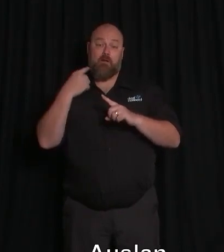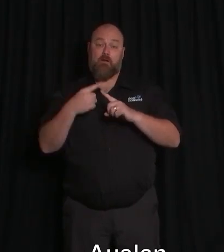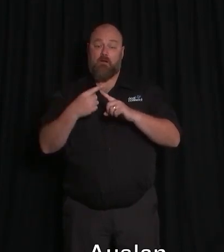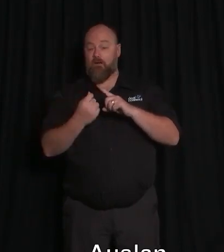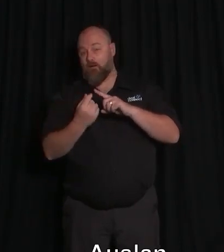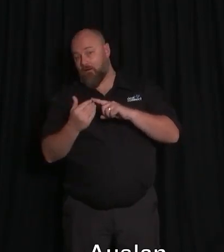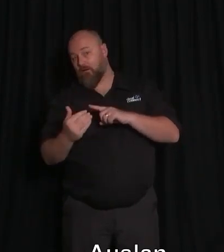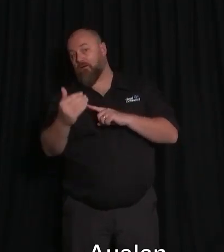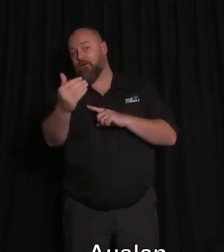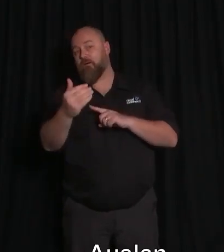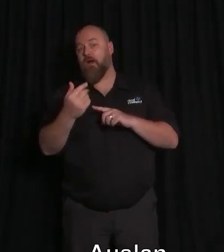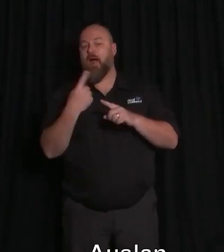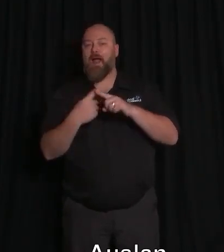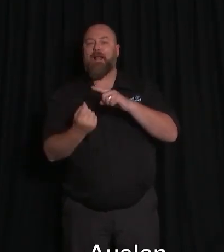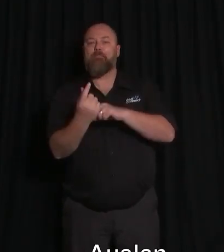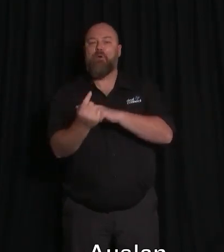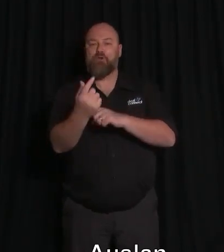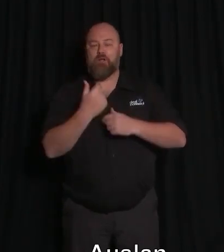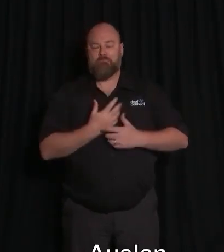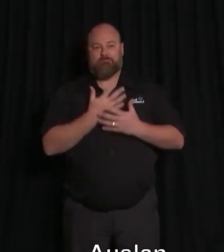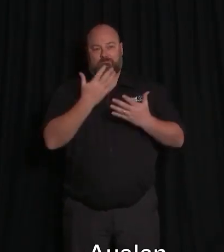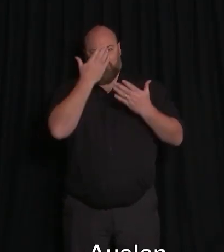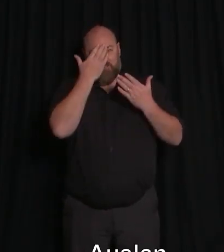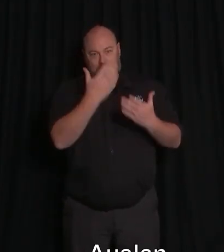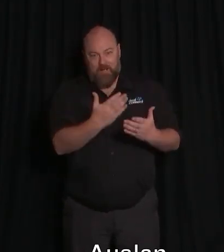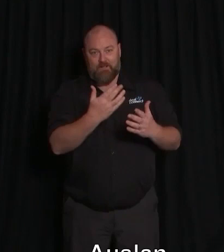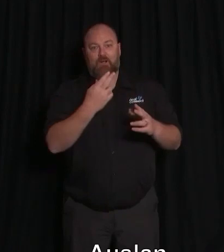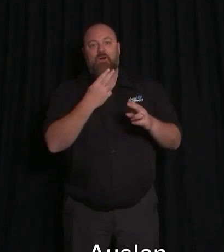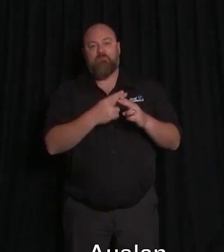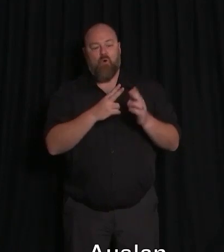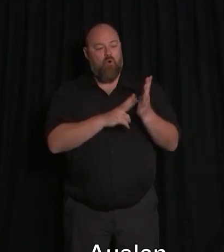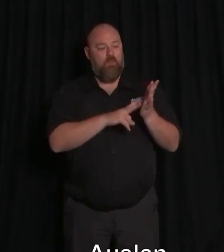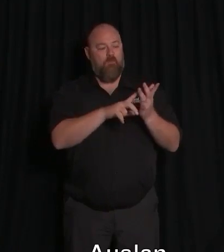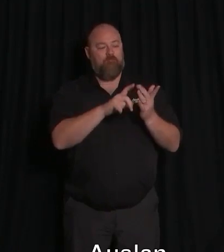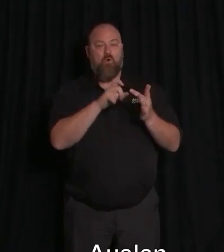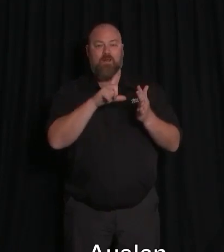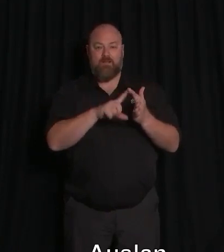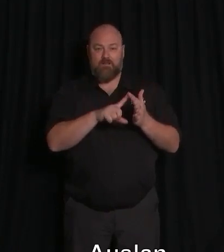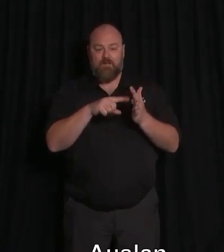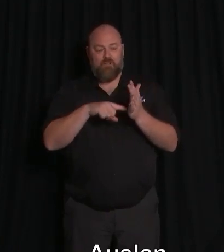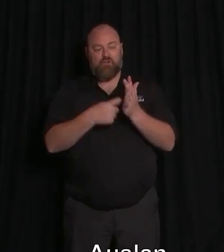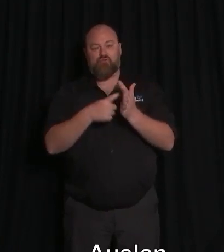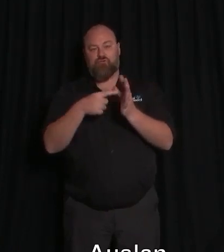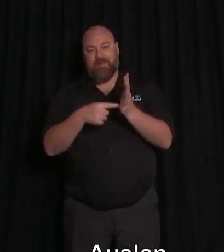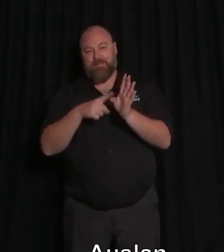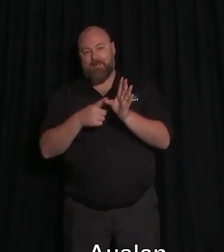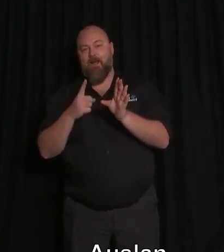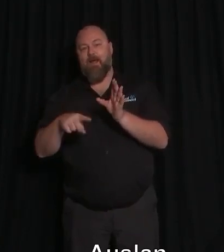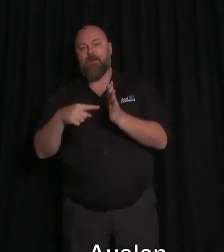express my profound respect and support for the Voice, Treaty and Truth movement. Thank you.